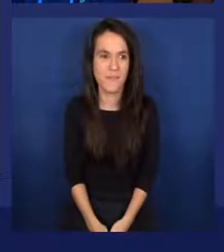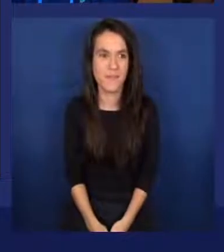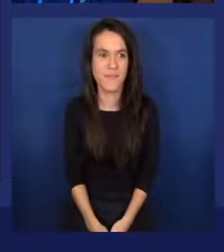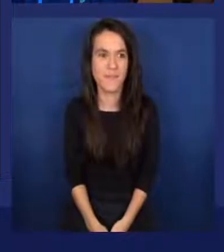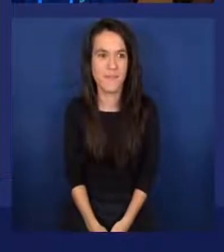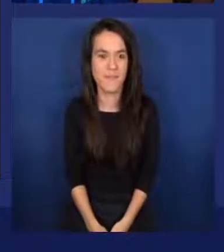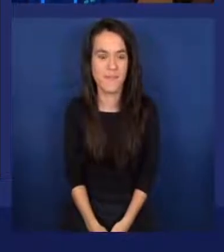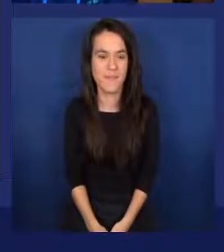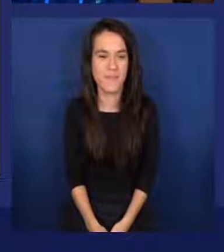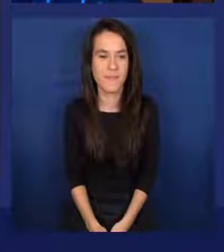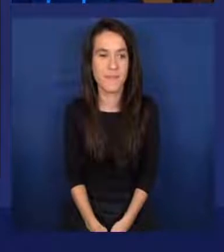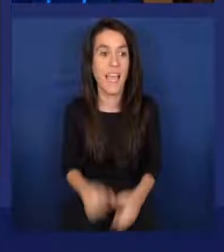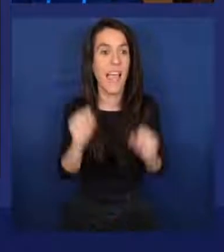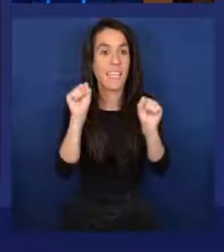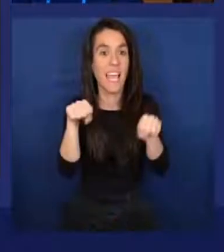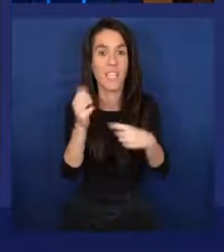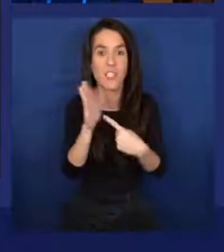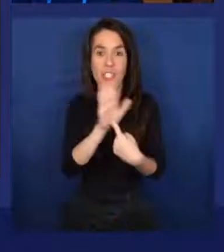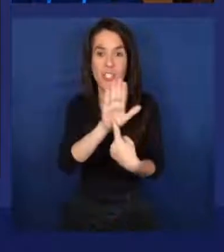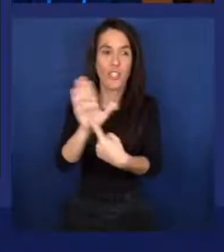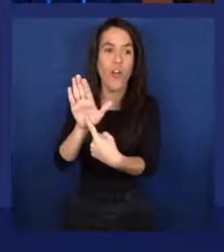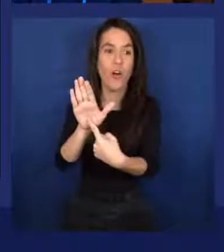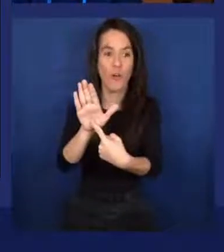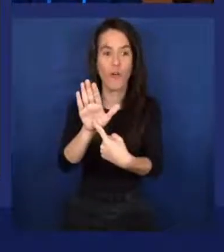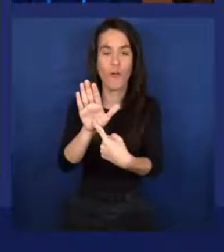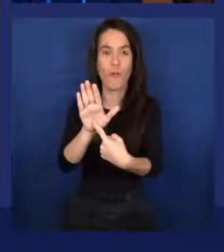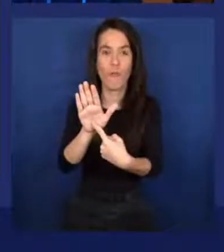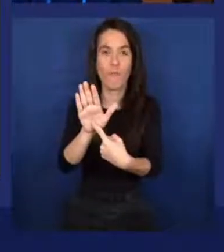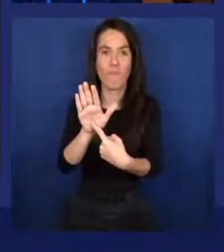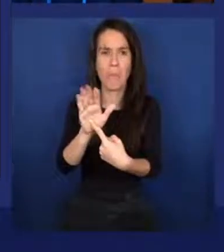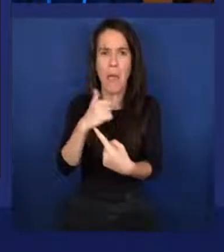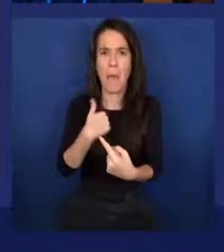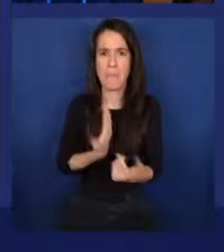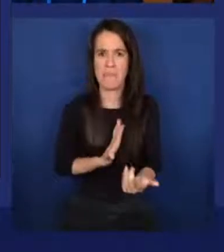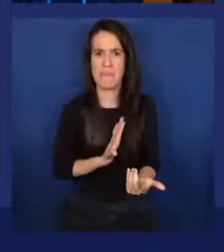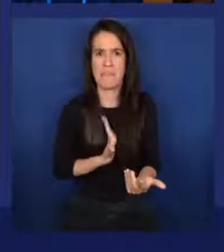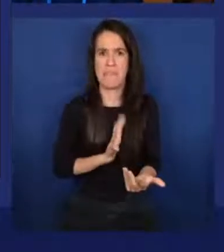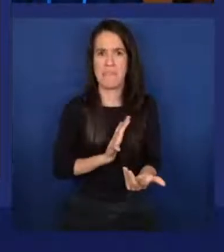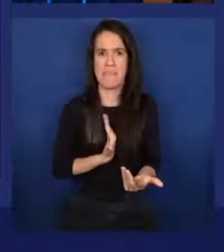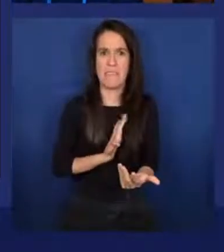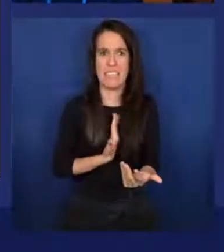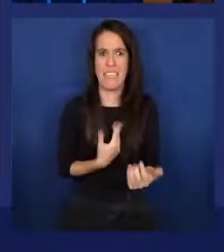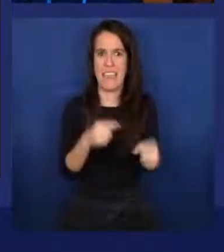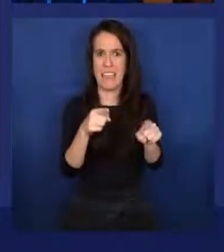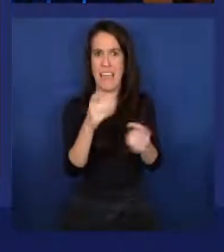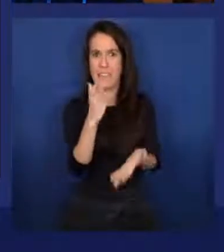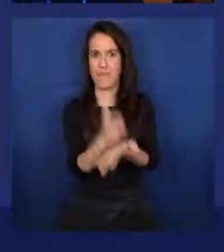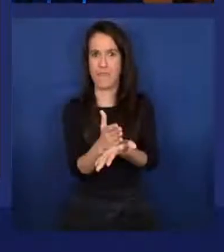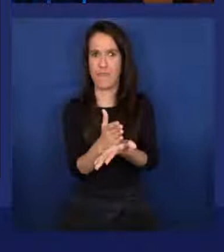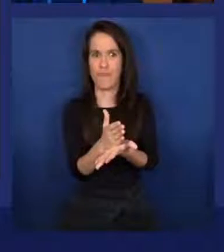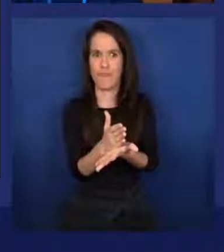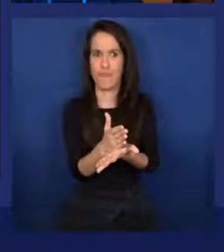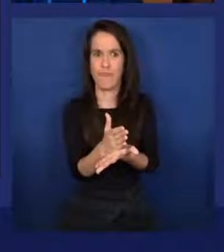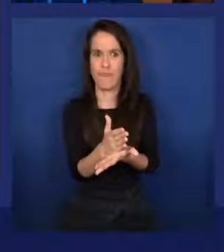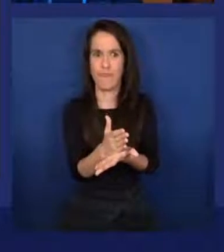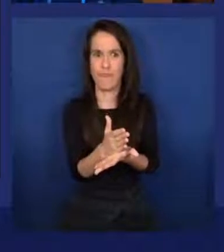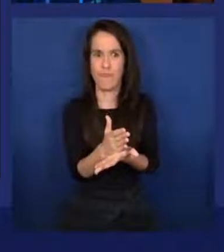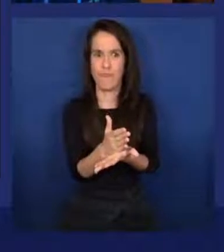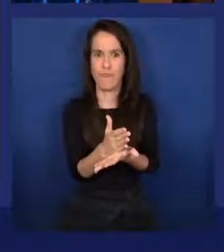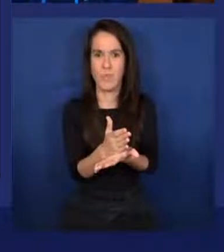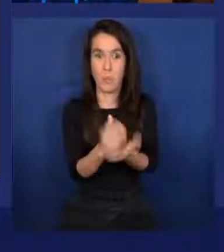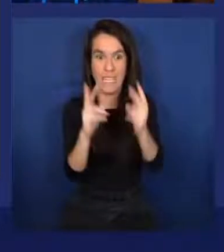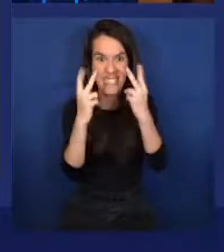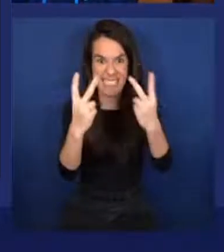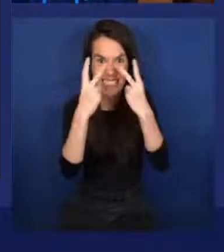And I can show you that. Actually, I'm not sure whether that will be. You can't see my screen, I